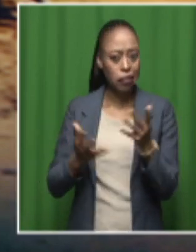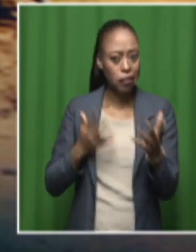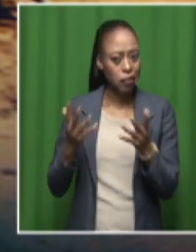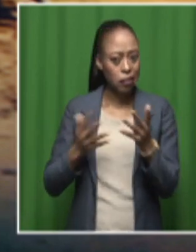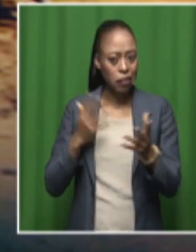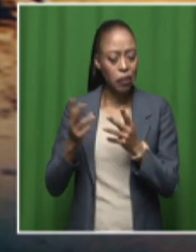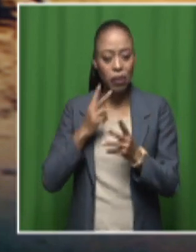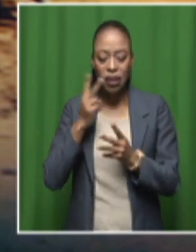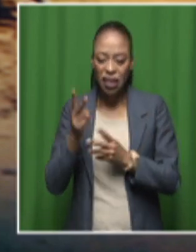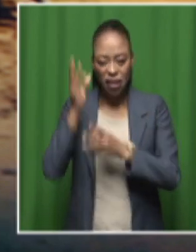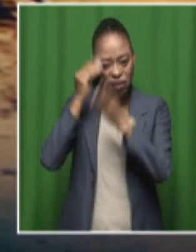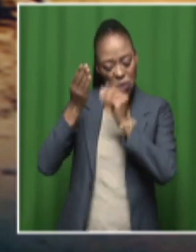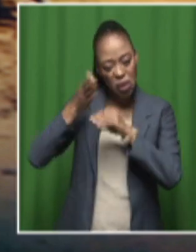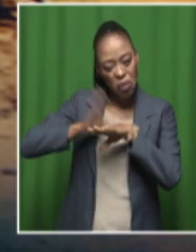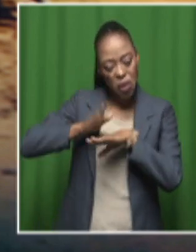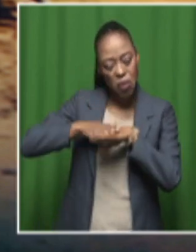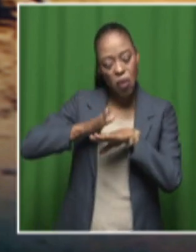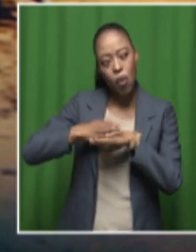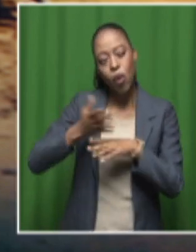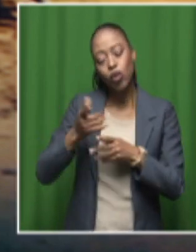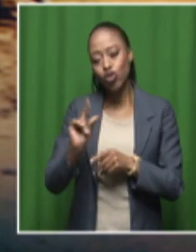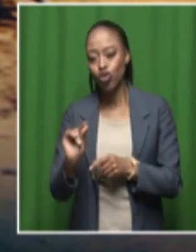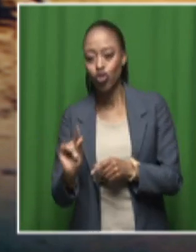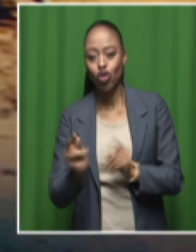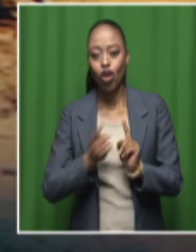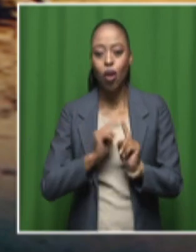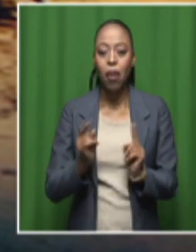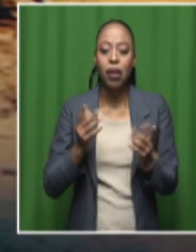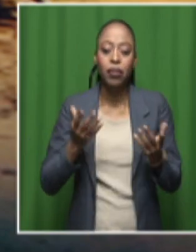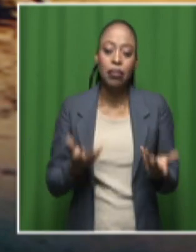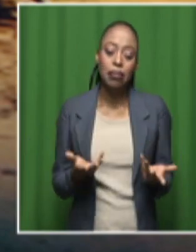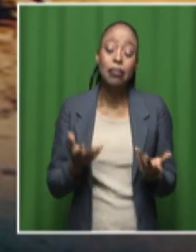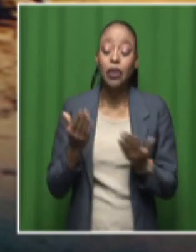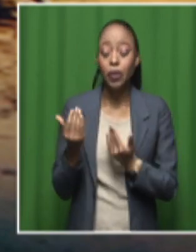probably hear the details of that in due course. But that is also expected next week.